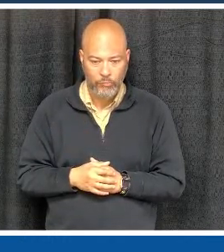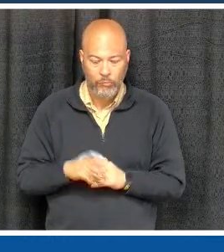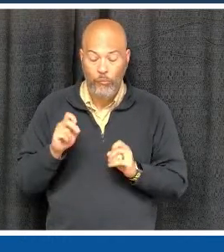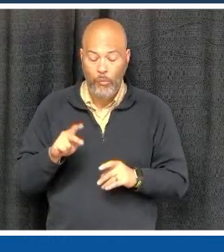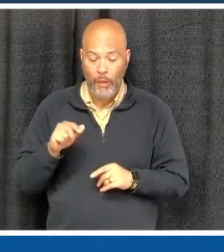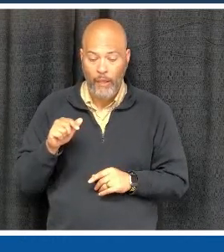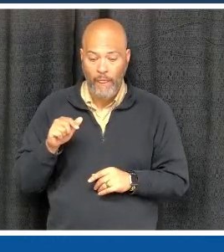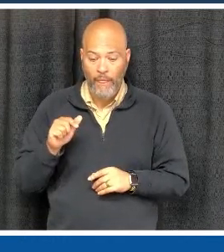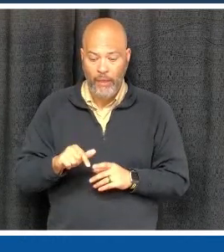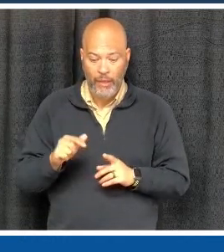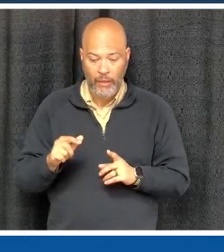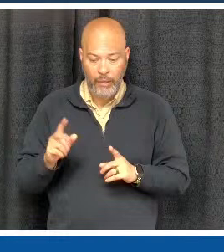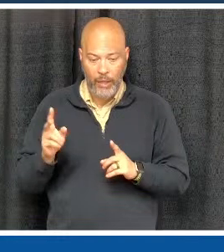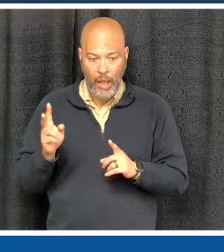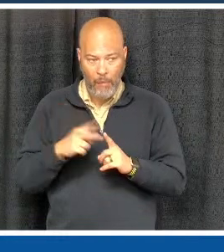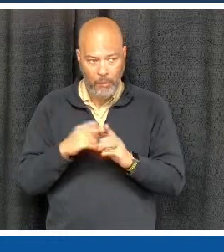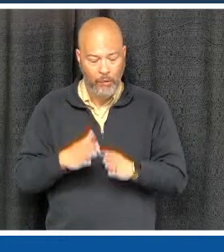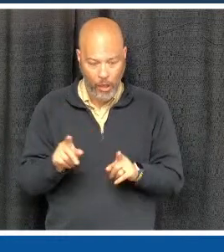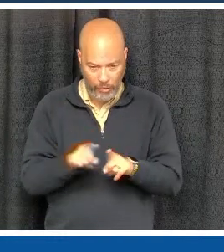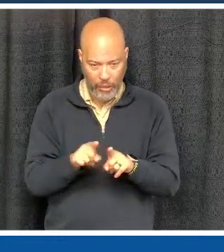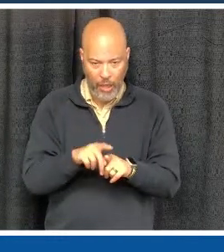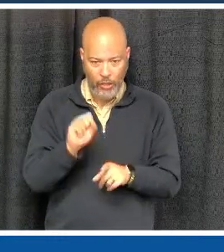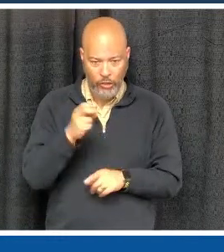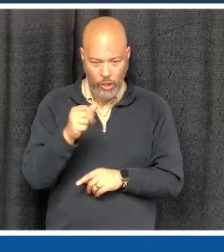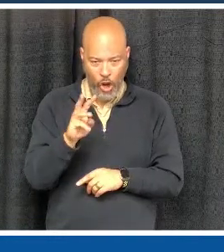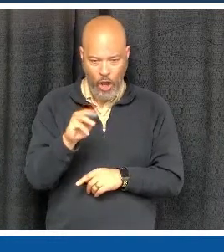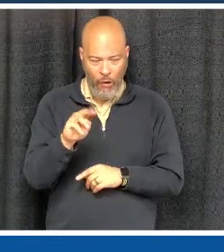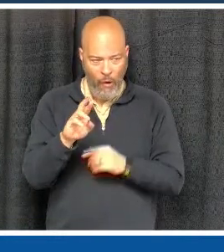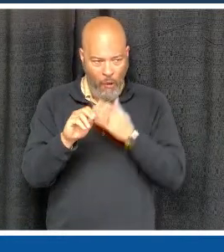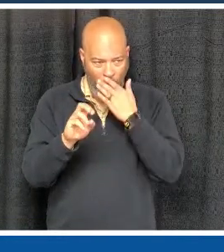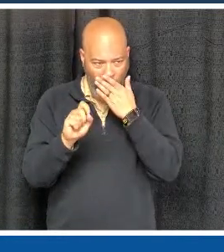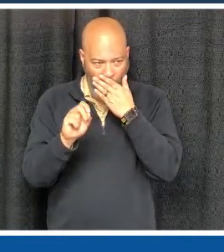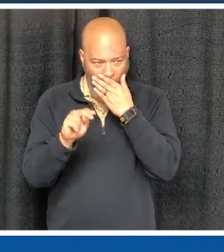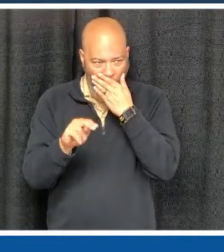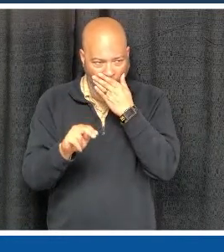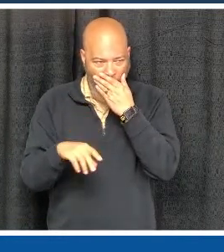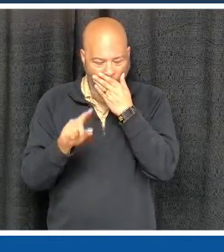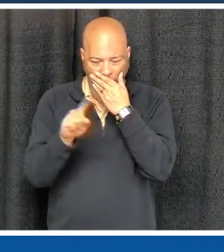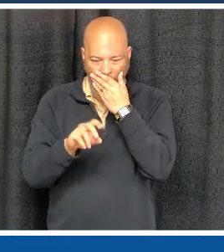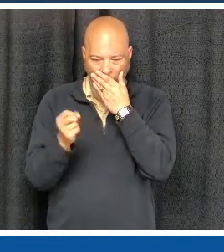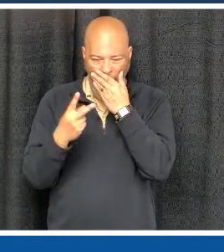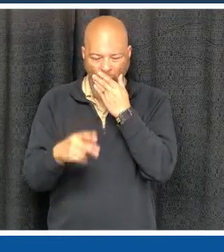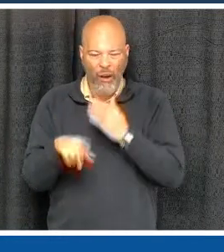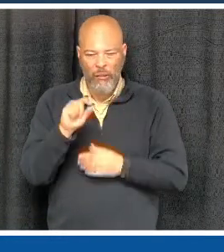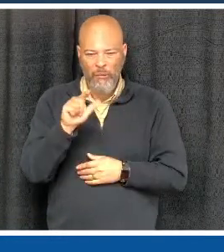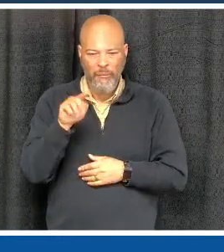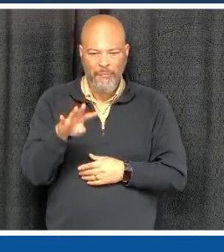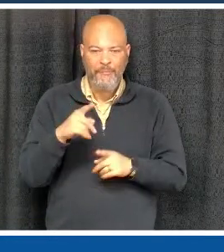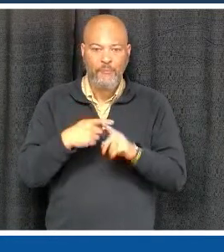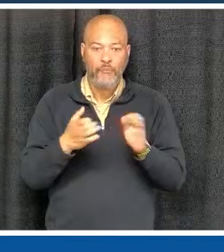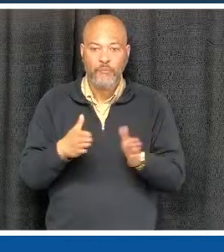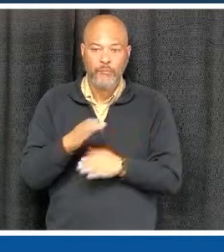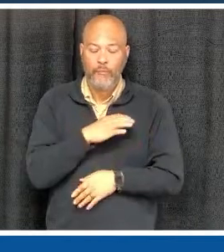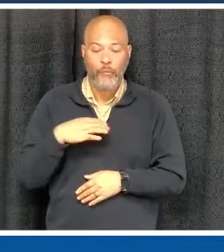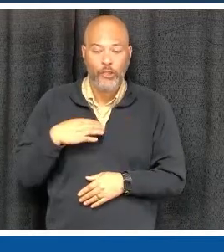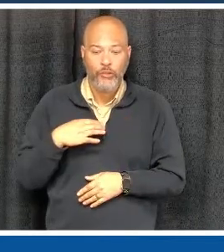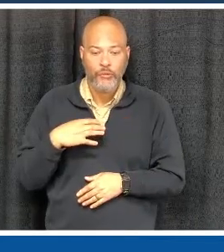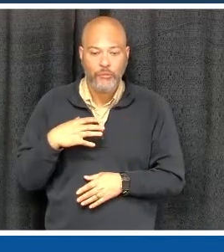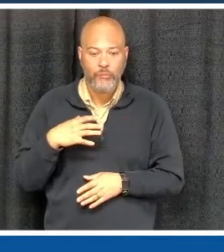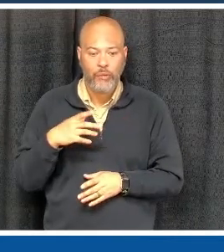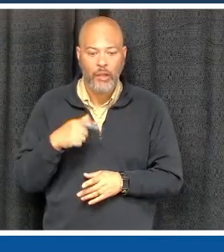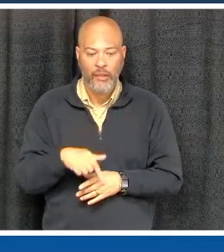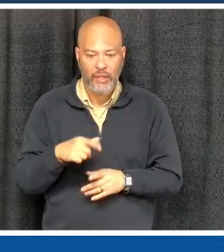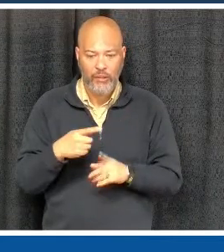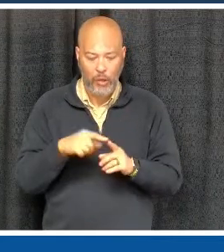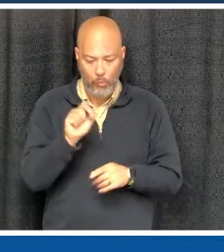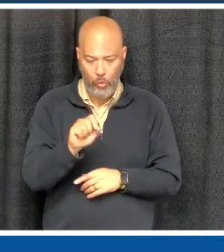This application is also from Sean Robertson. This is case Z12, 2024 from the Planning Commission.